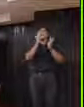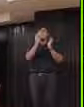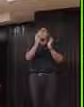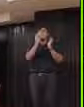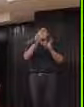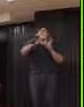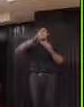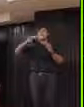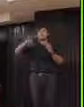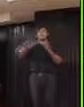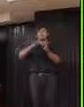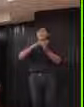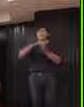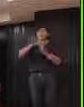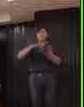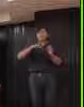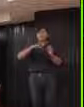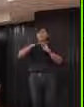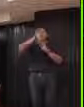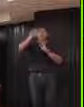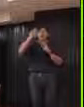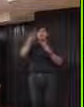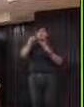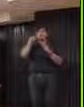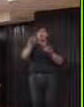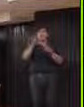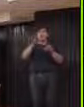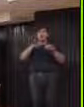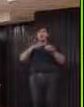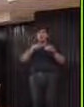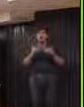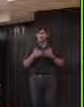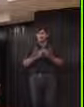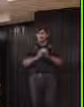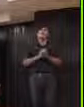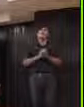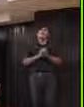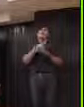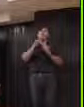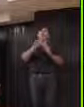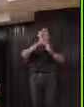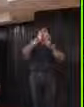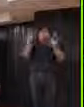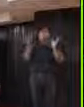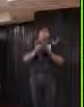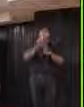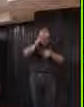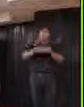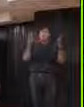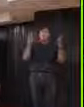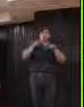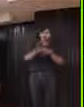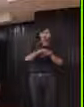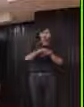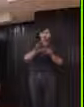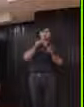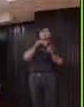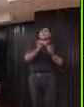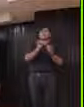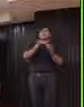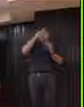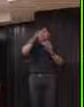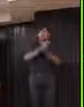Singh is that the will of the people will be taken into consideration. And because all of this is in a flux and it's not